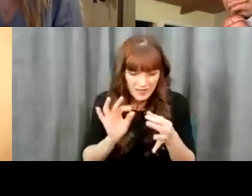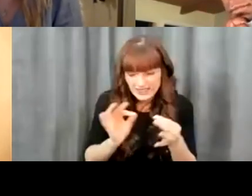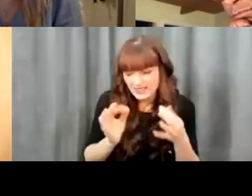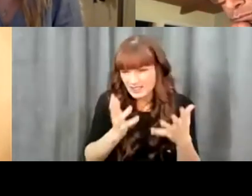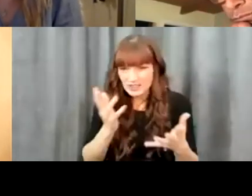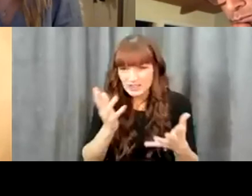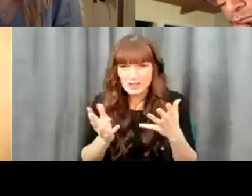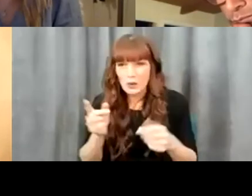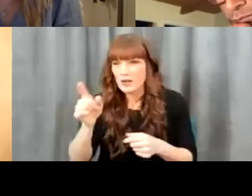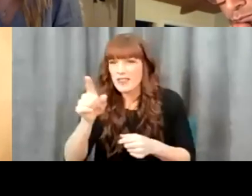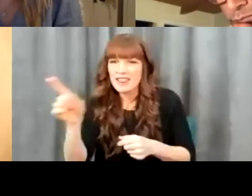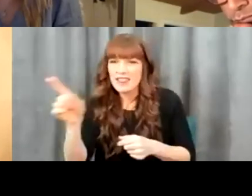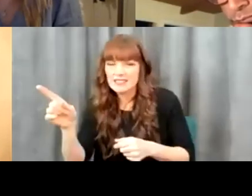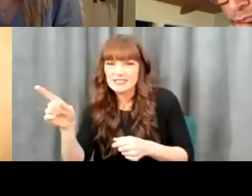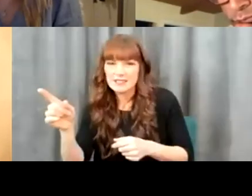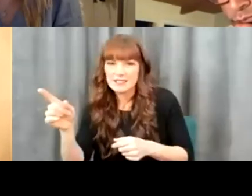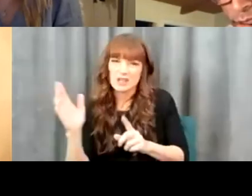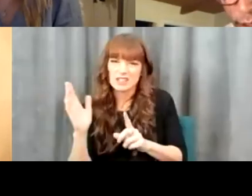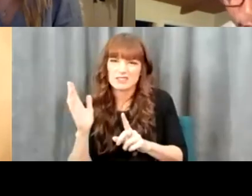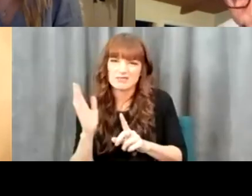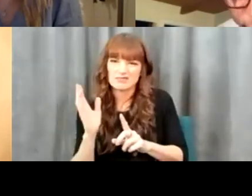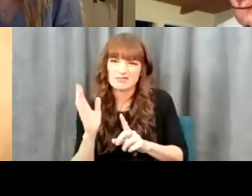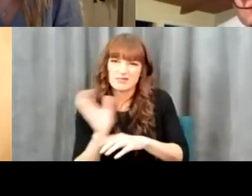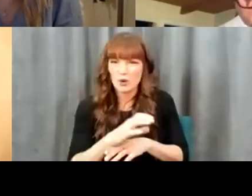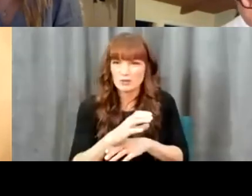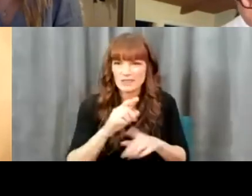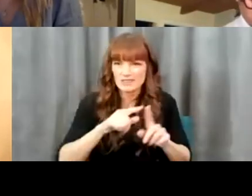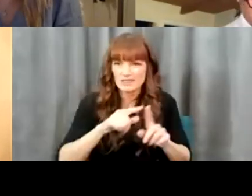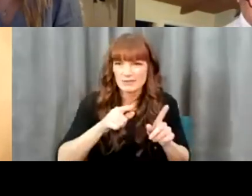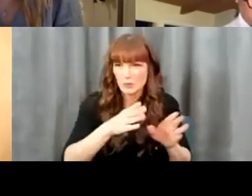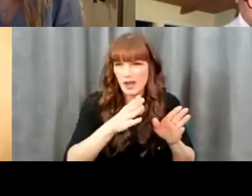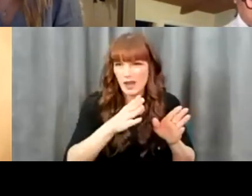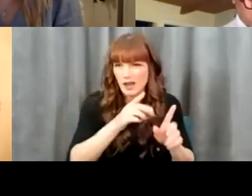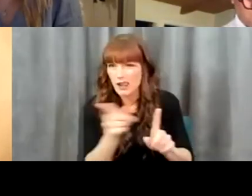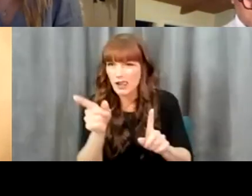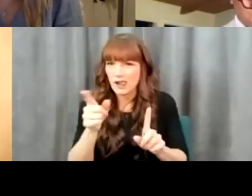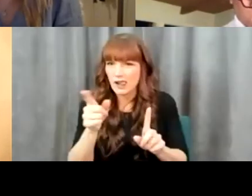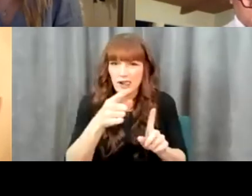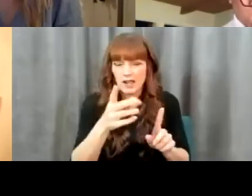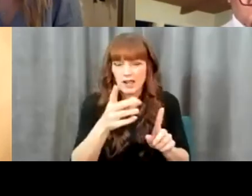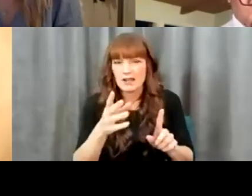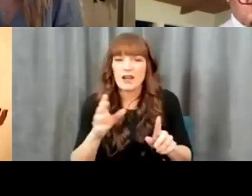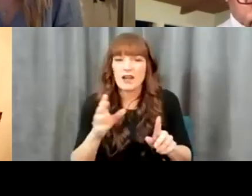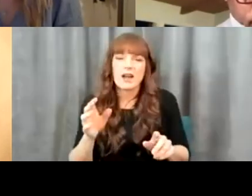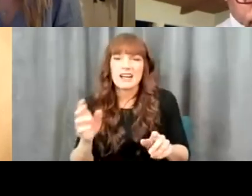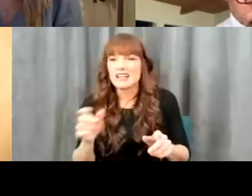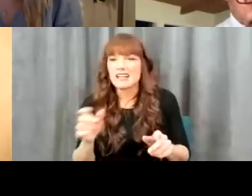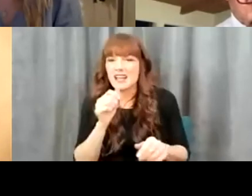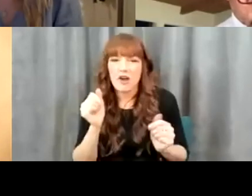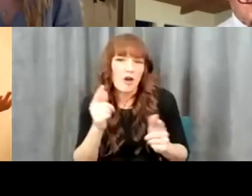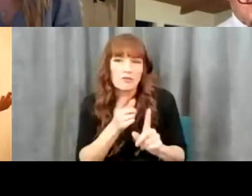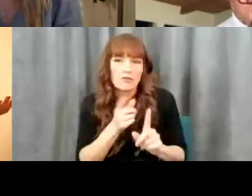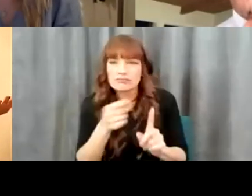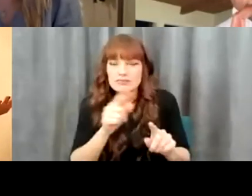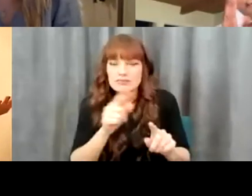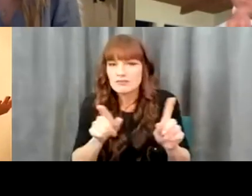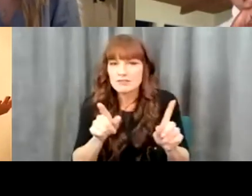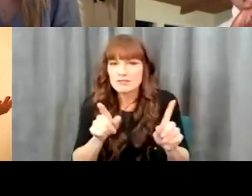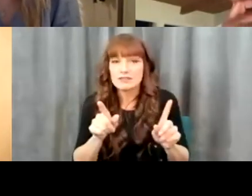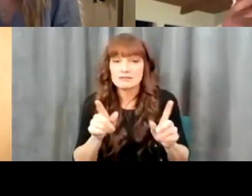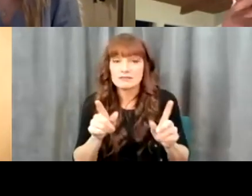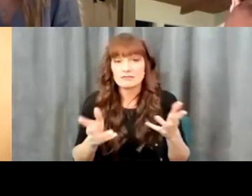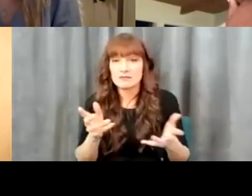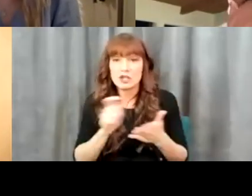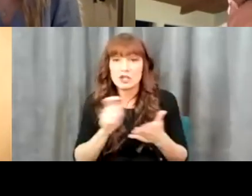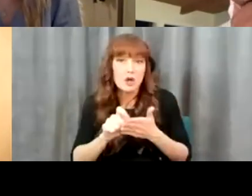this them, you know, trying to push me in a different direction? And obviously not every different direction is bad. Notes are really, really